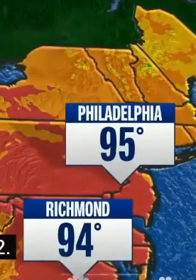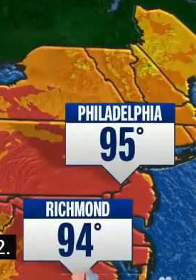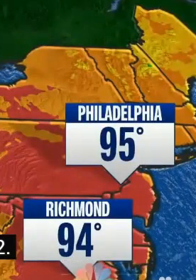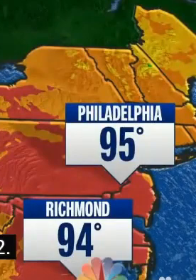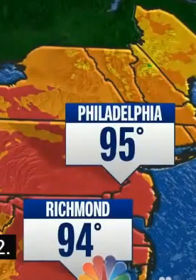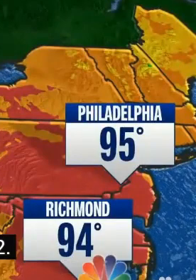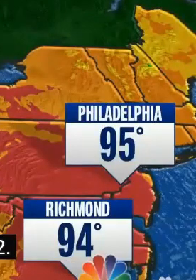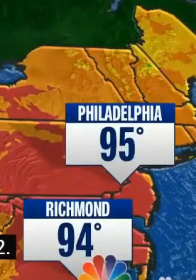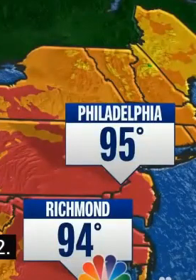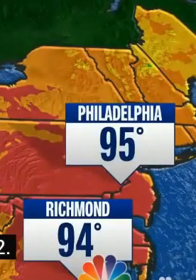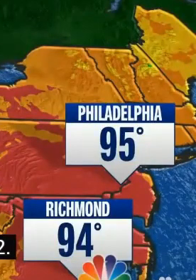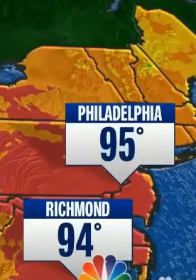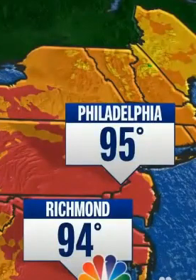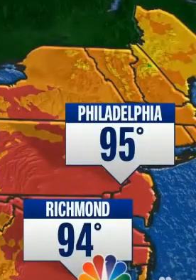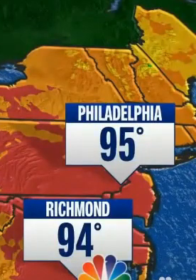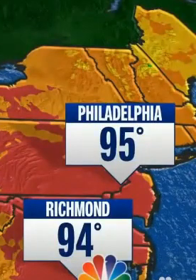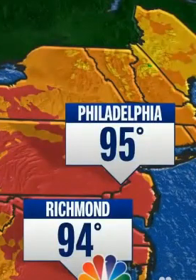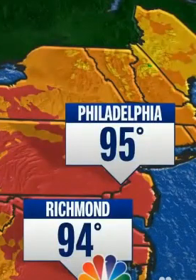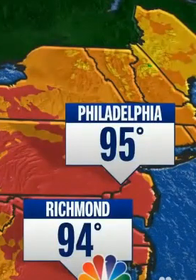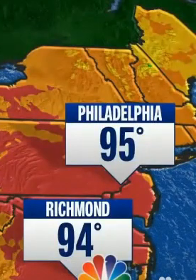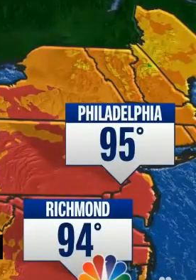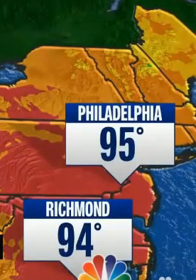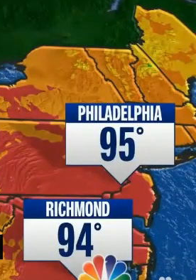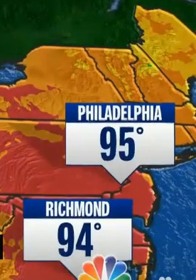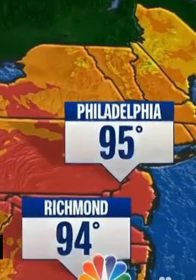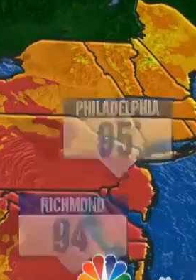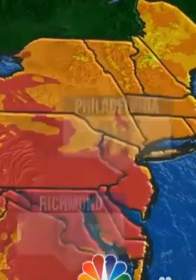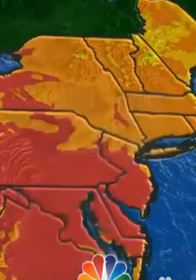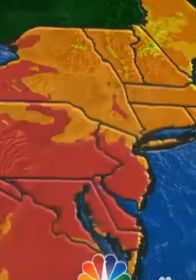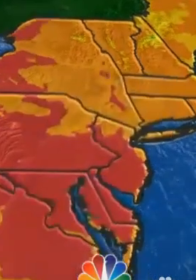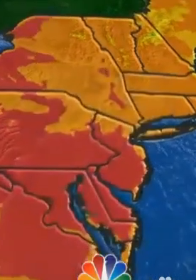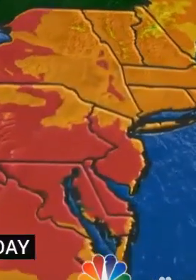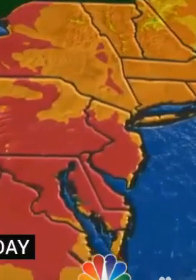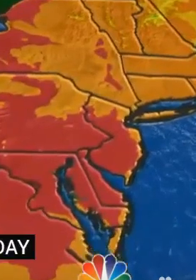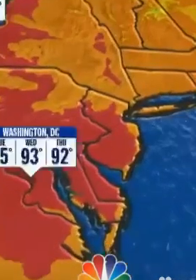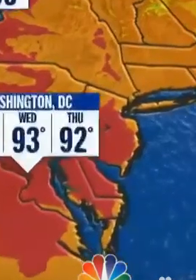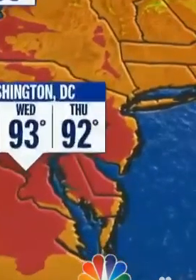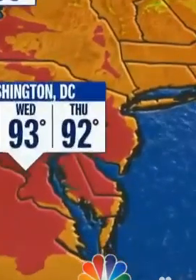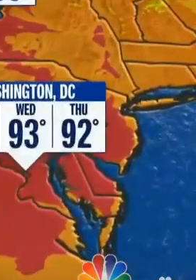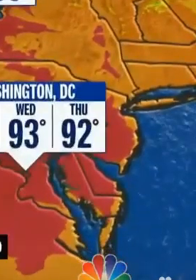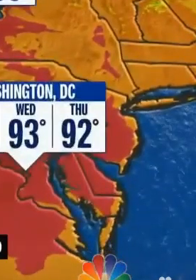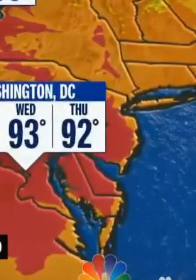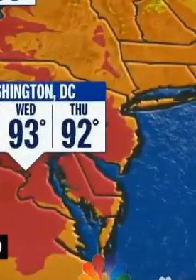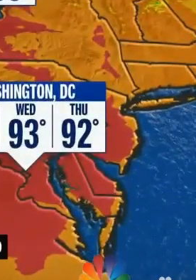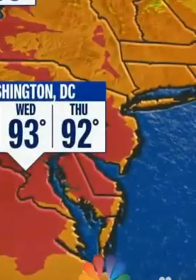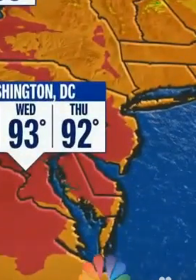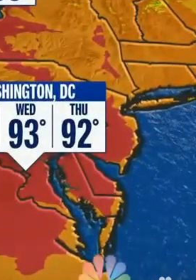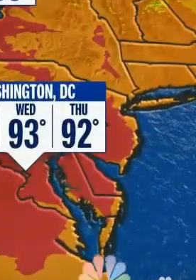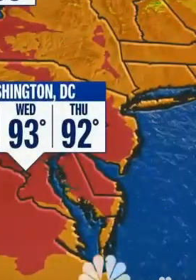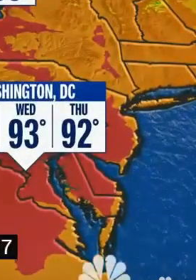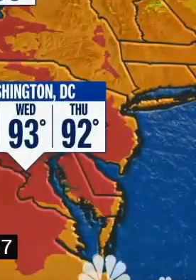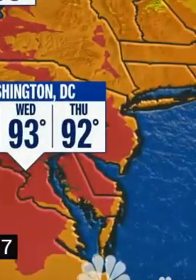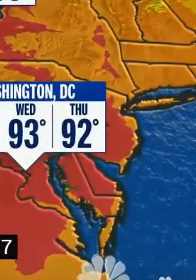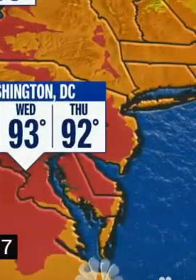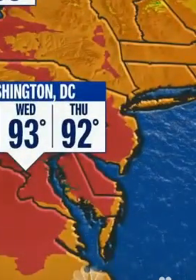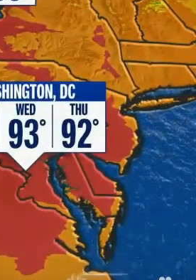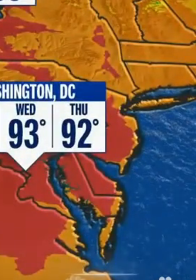temperature tomorrow. And then going into Monday, highs stay in the mid to upper 90s. Detroit should hit 97 degrees,